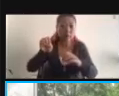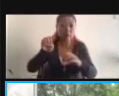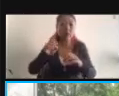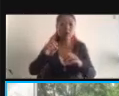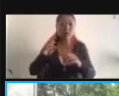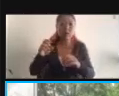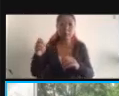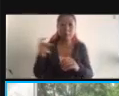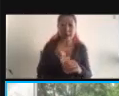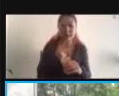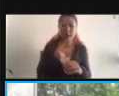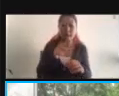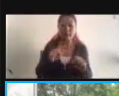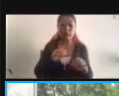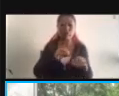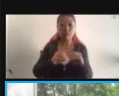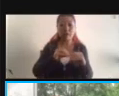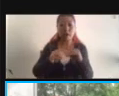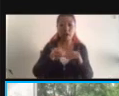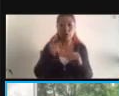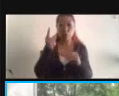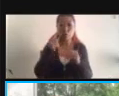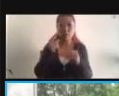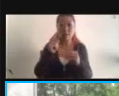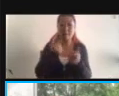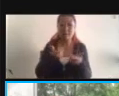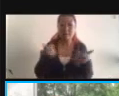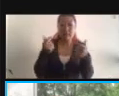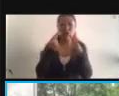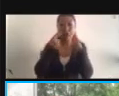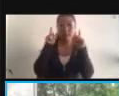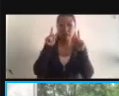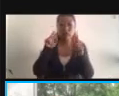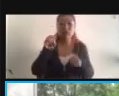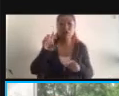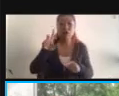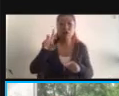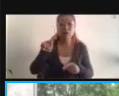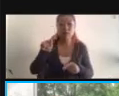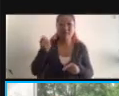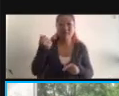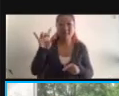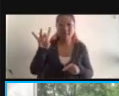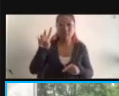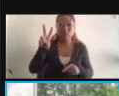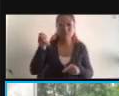the major accomplishments for NASA was on October 18th of 2019,